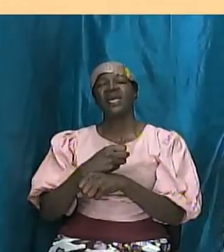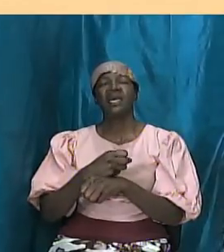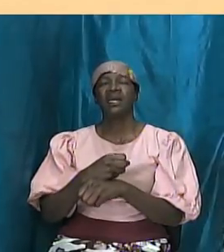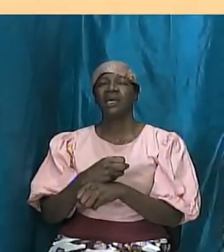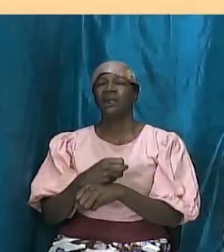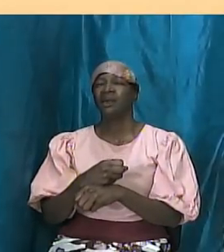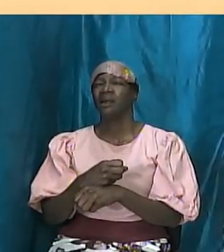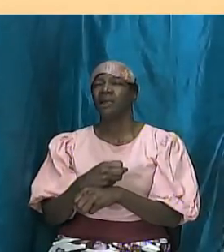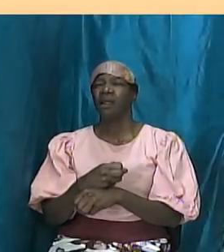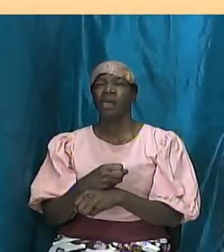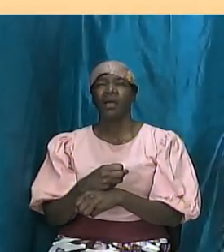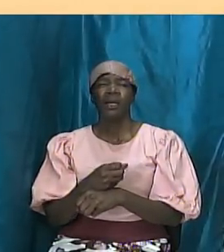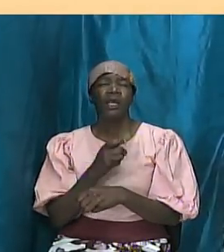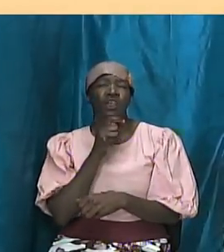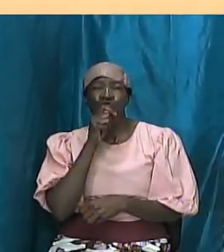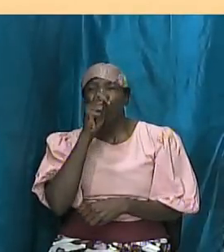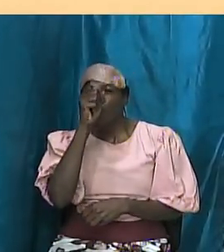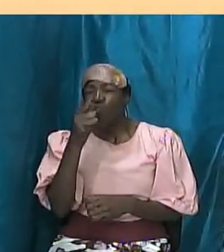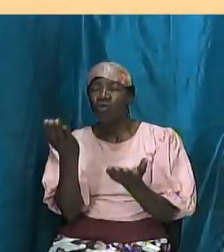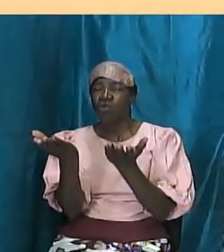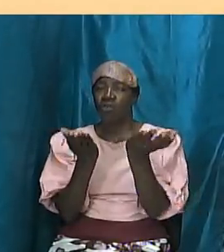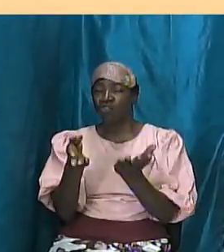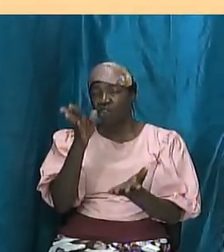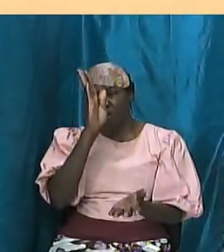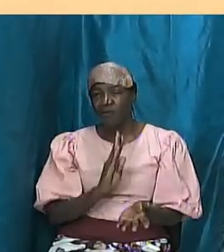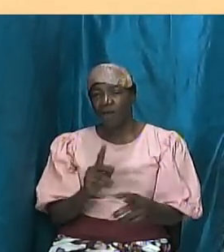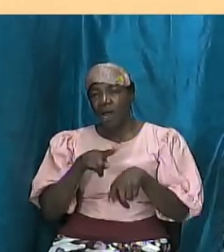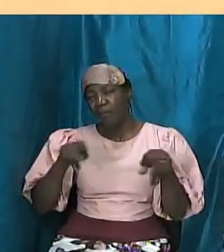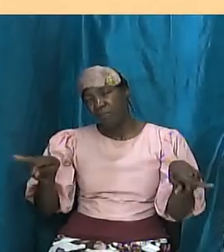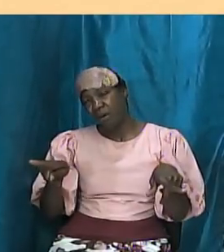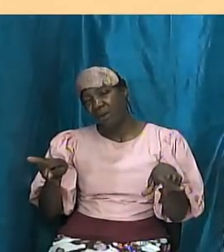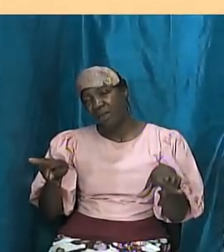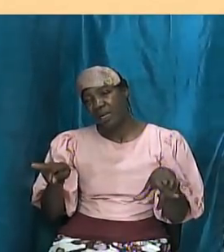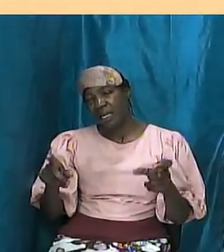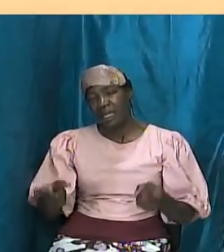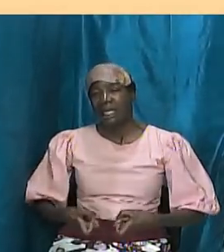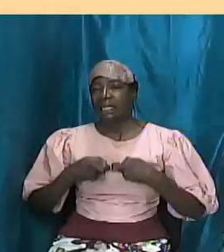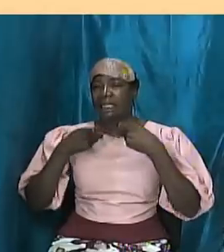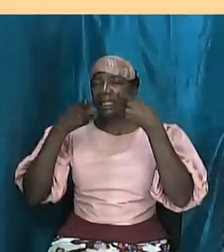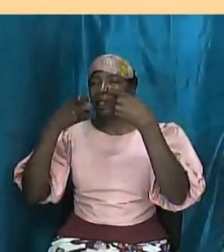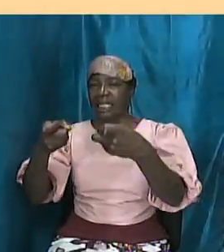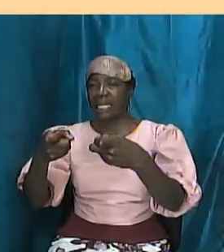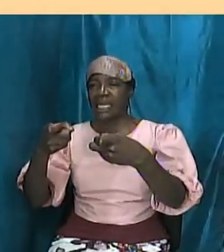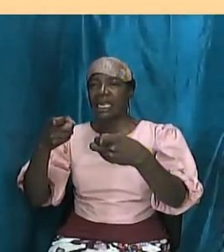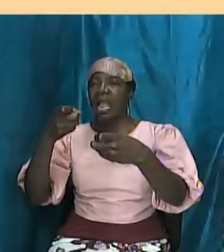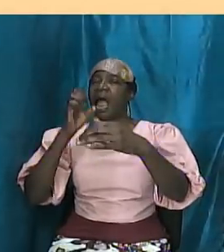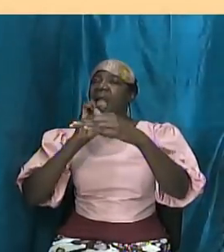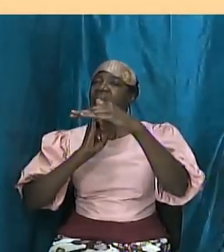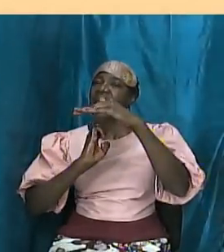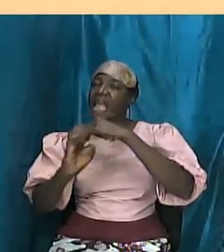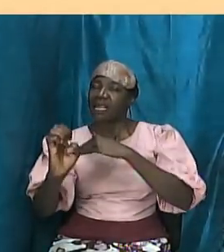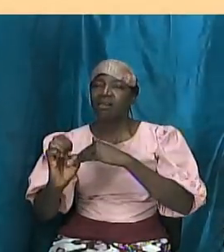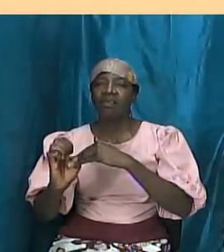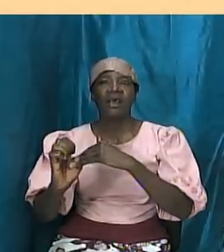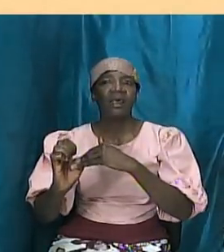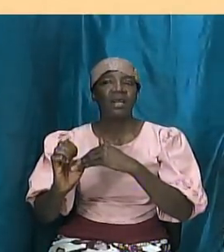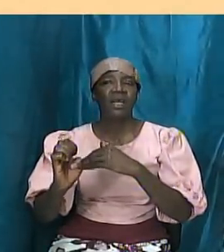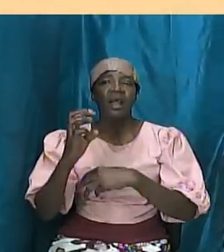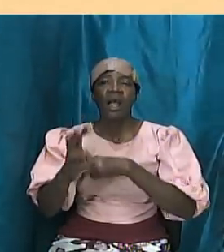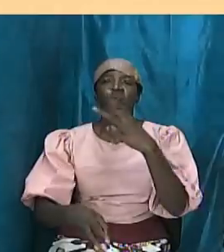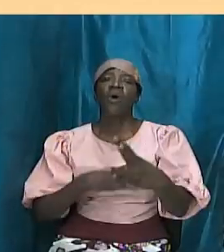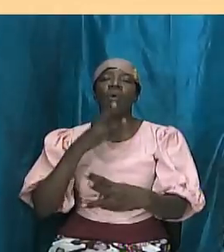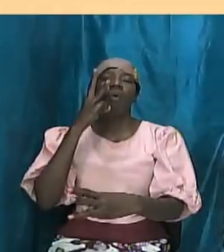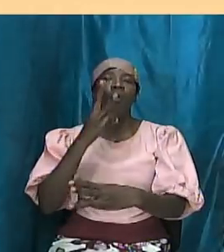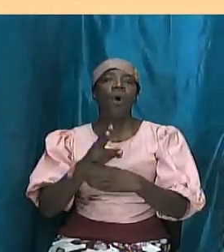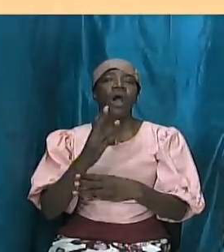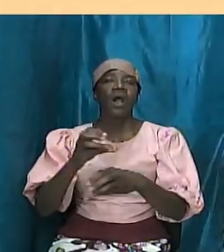we were made to serve God, but then sin entered the world and the world system.